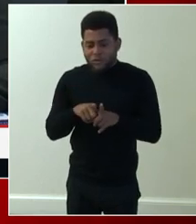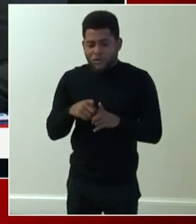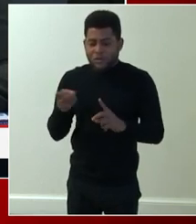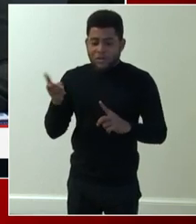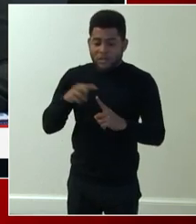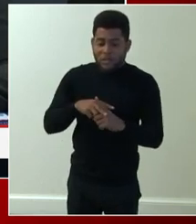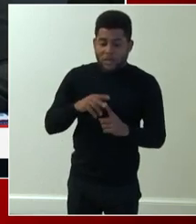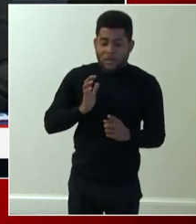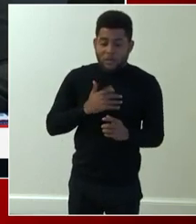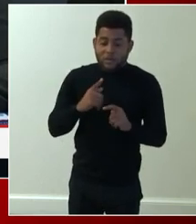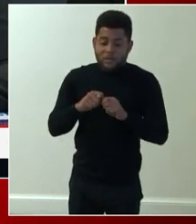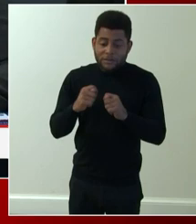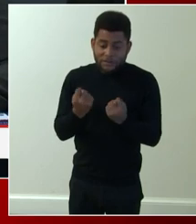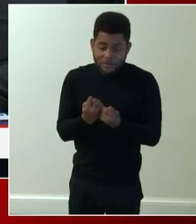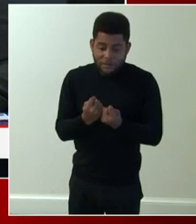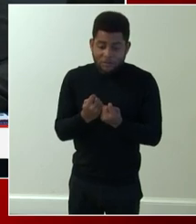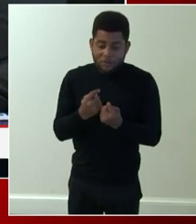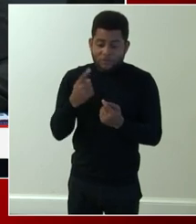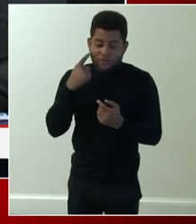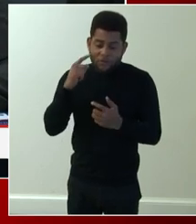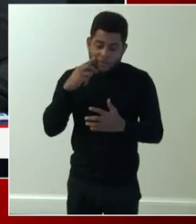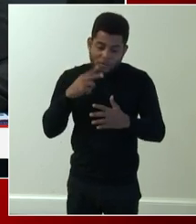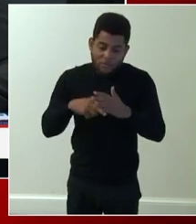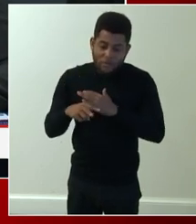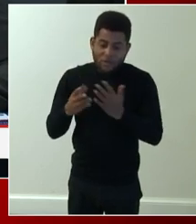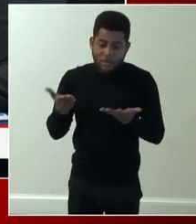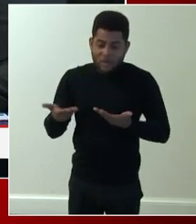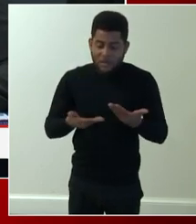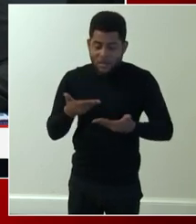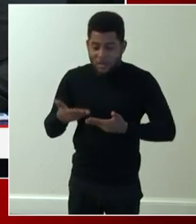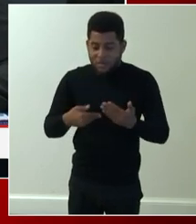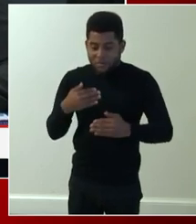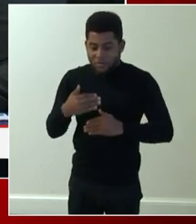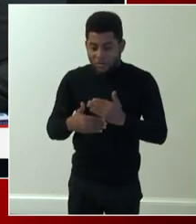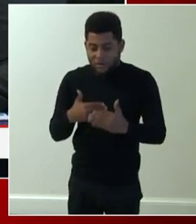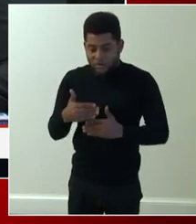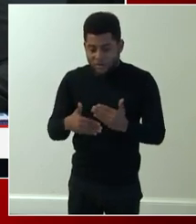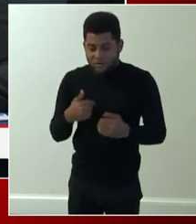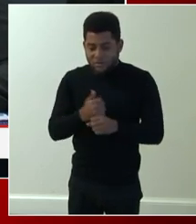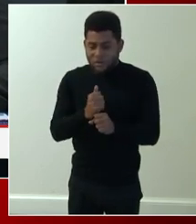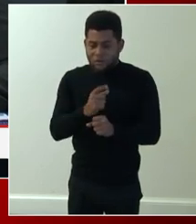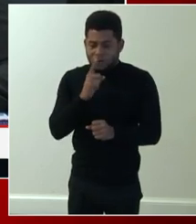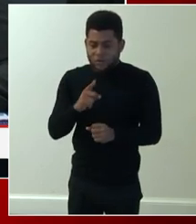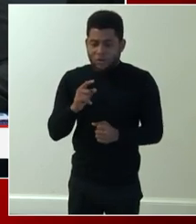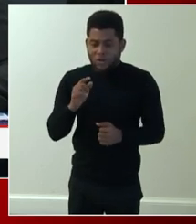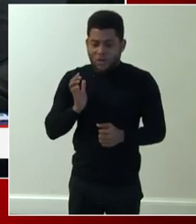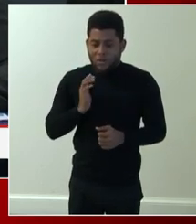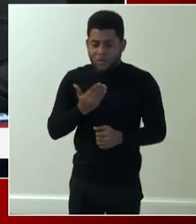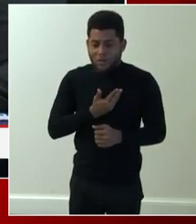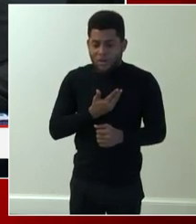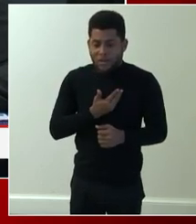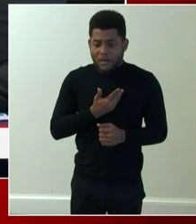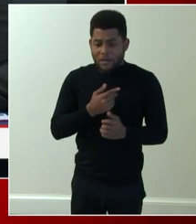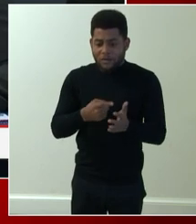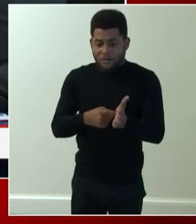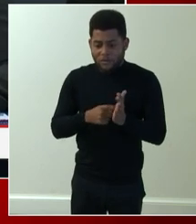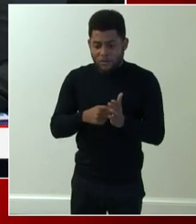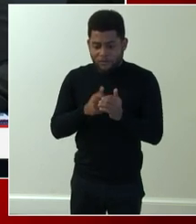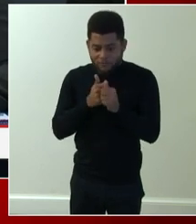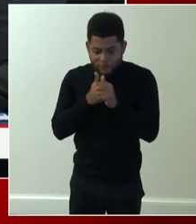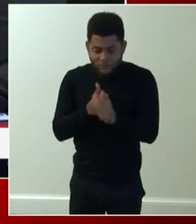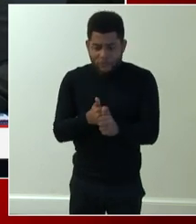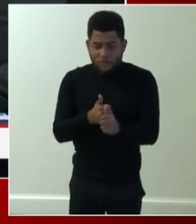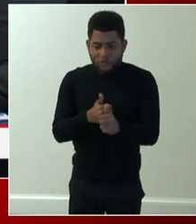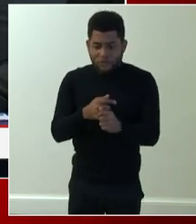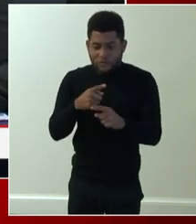to review the hiring process to ensure that our hiring protocols will follow as relates to screening as